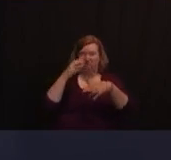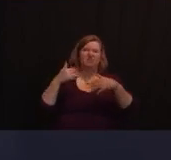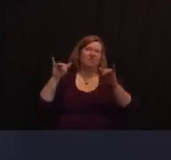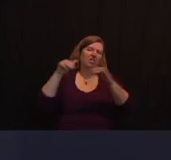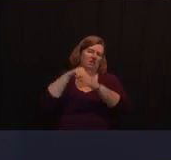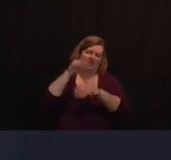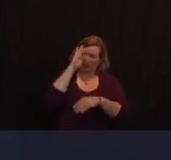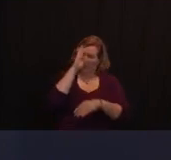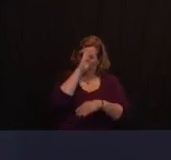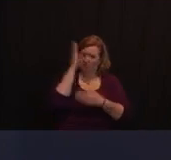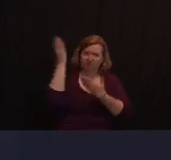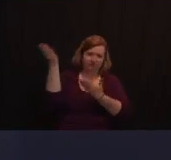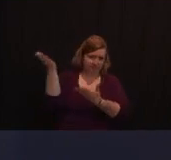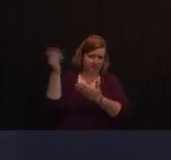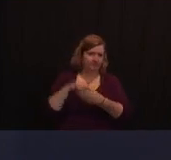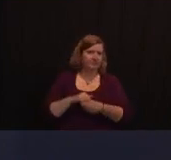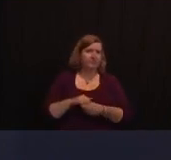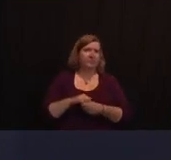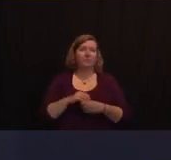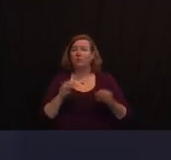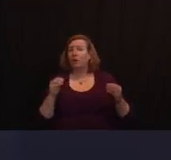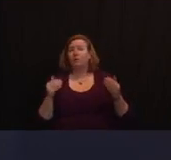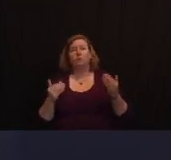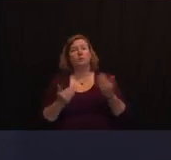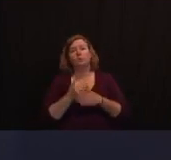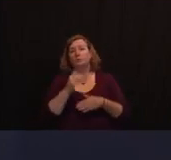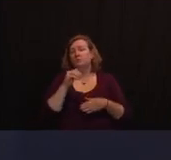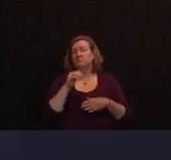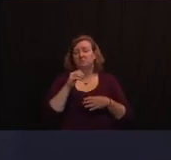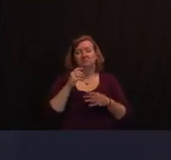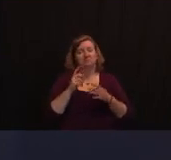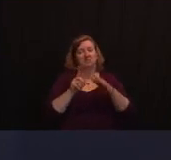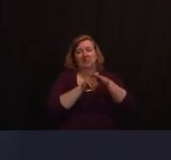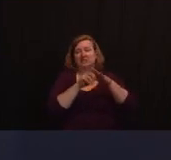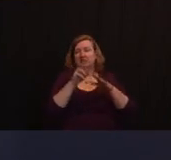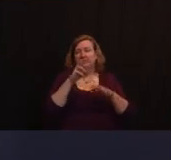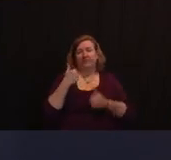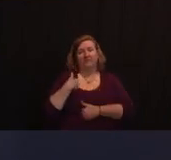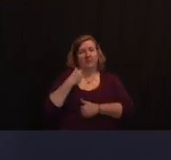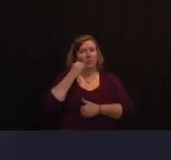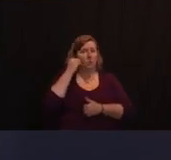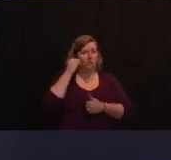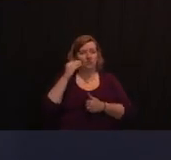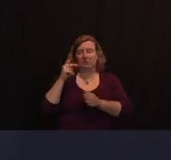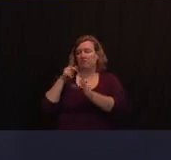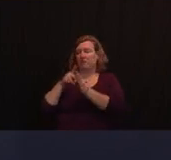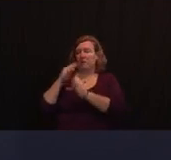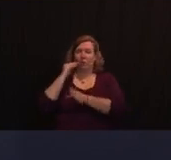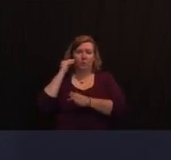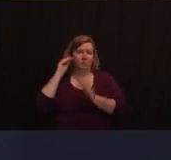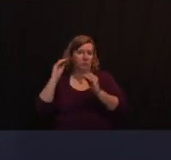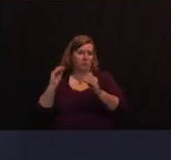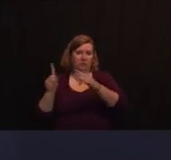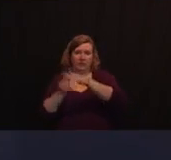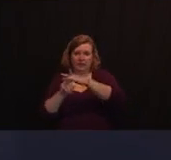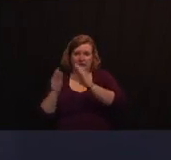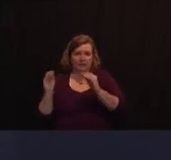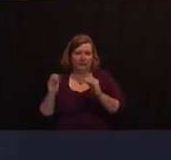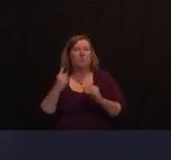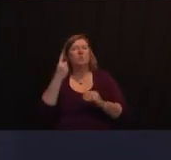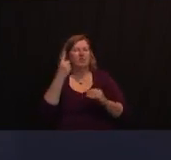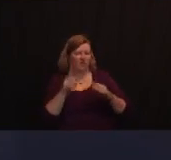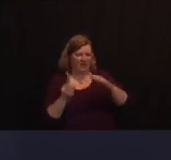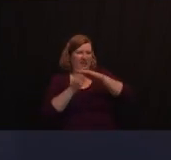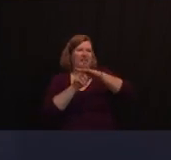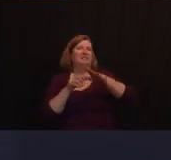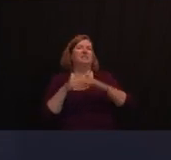hospitalized. There are no new cases at our veterans' homes, and our psych hospitals report 1 new case in a patient at